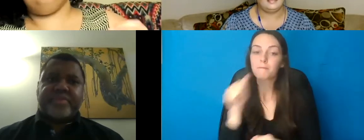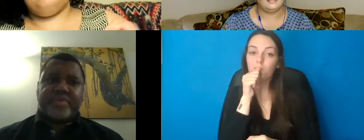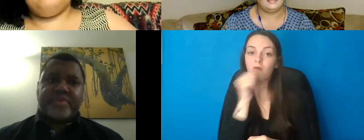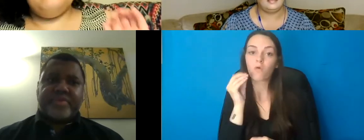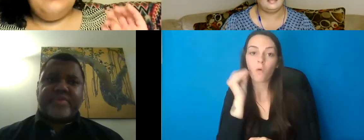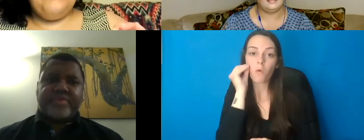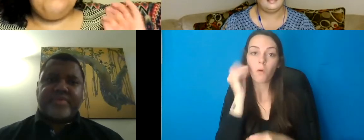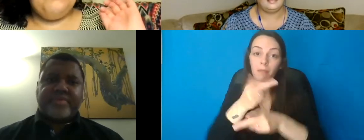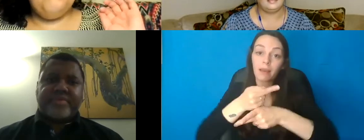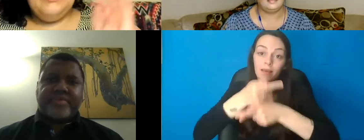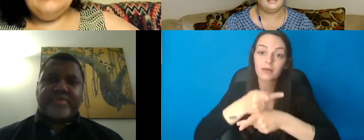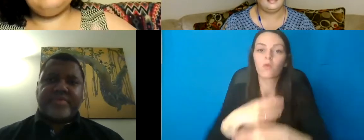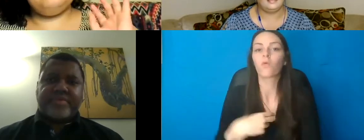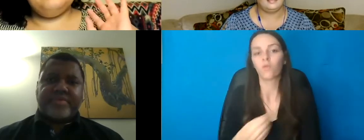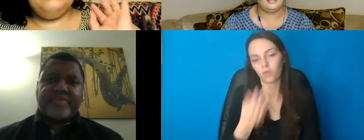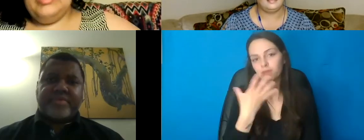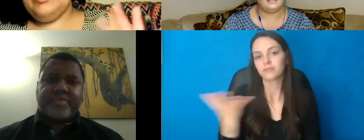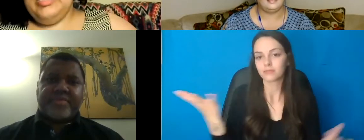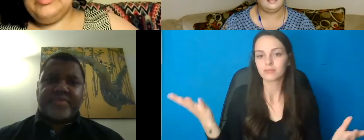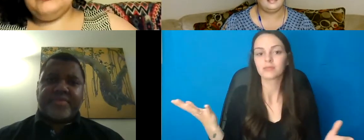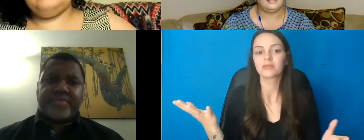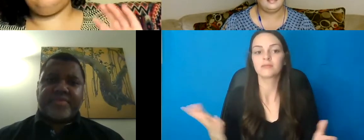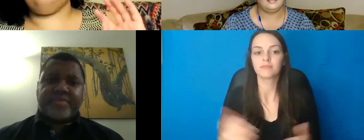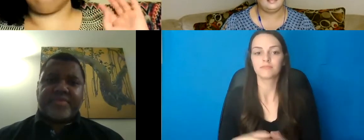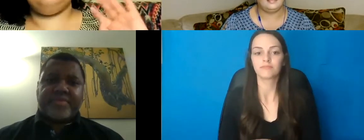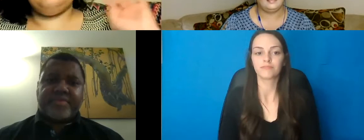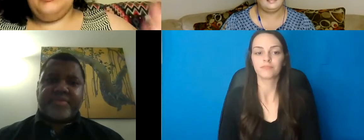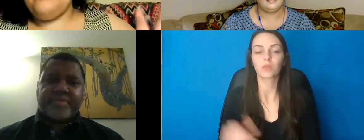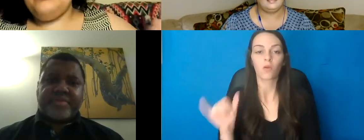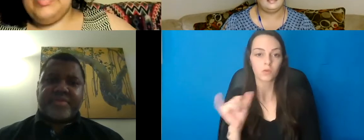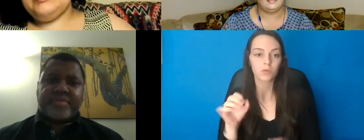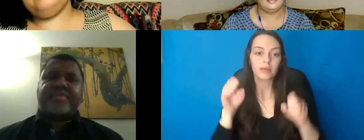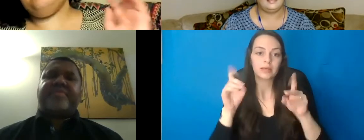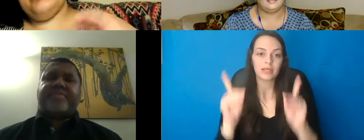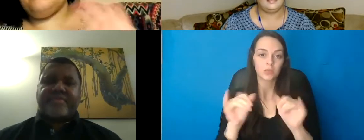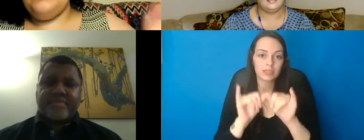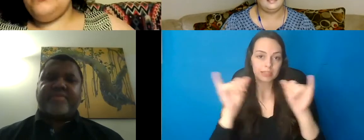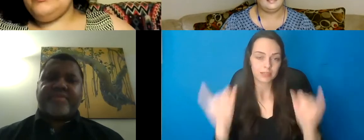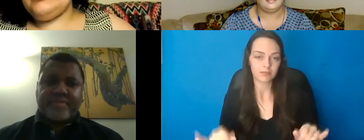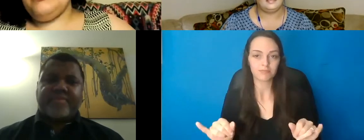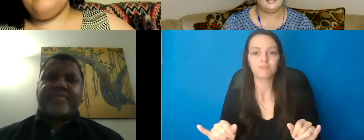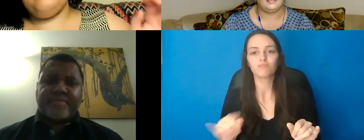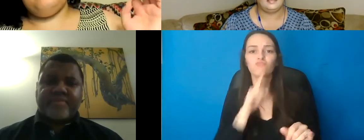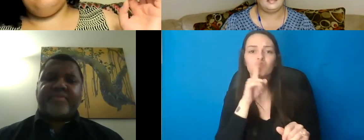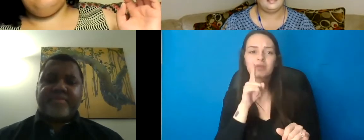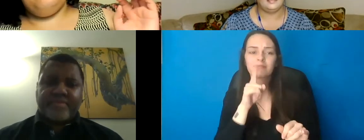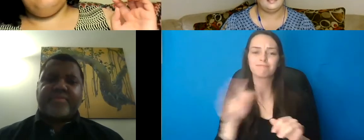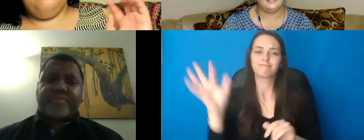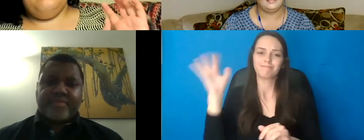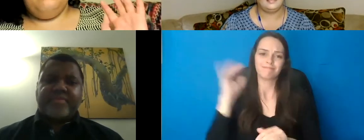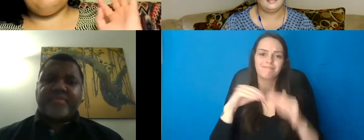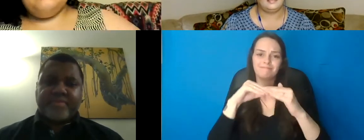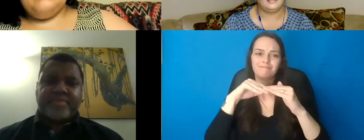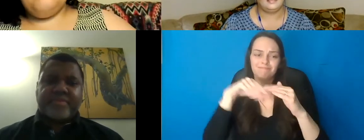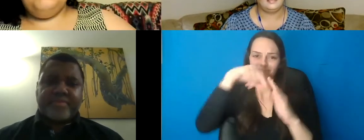also, like, because the education system is inherently racist because of colonialism,